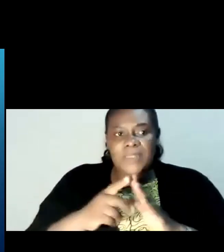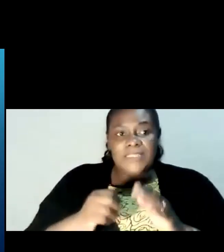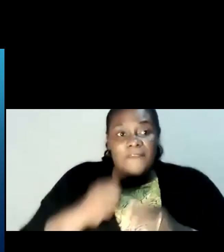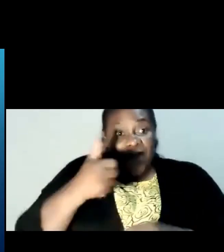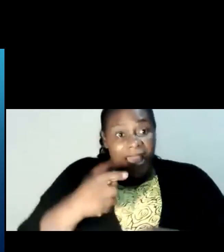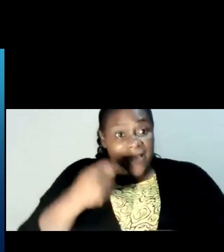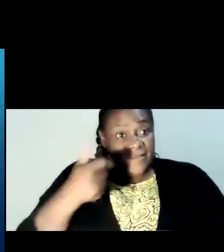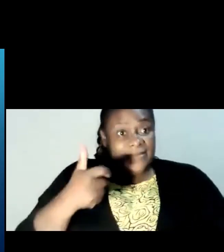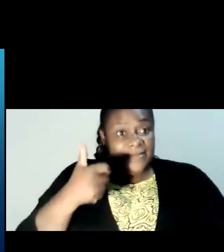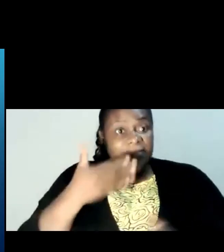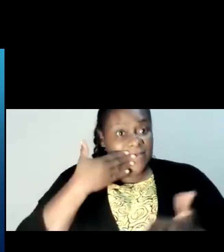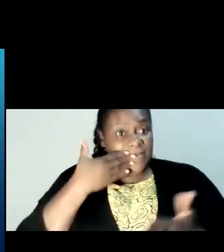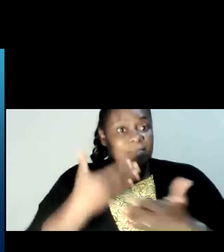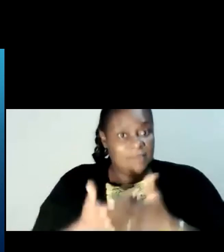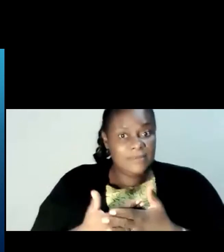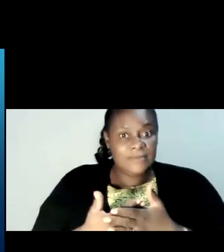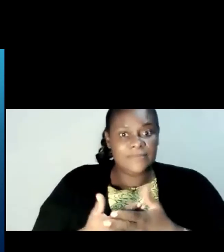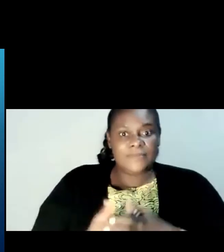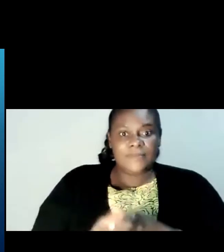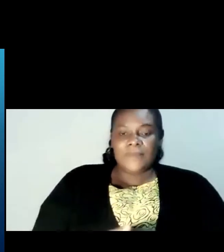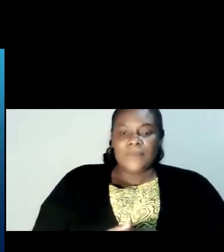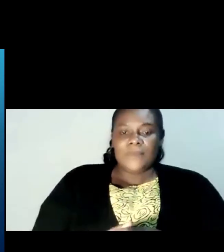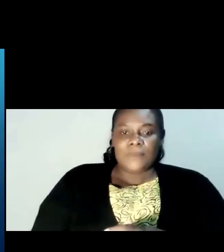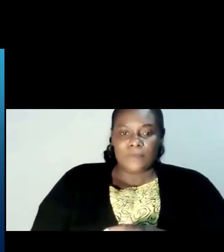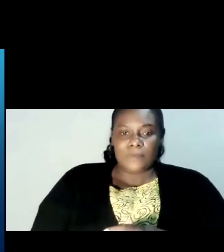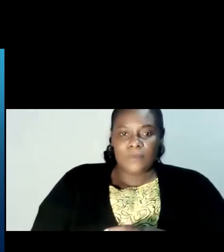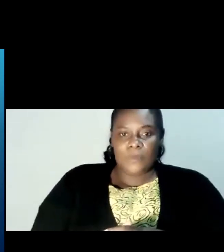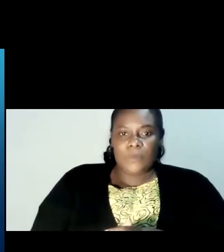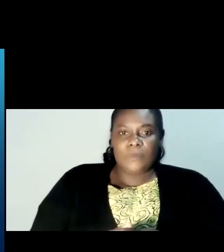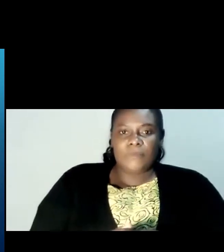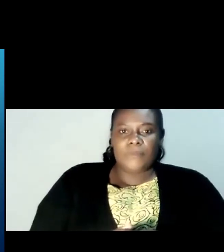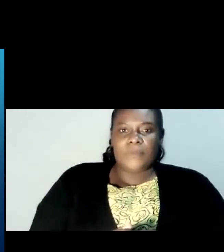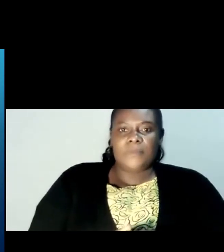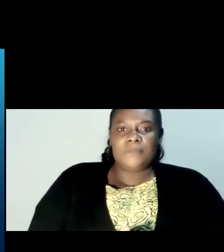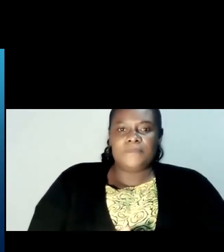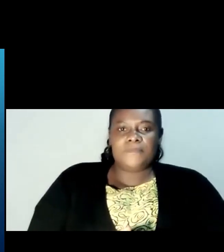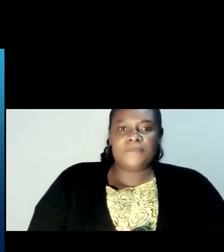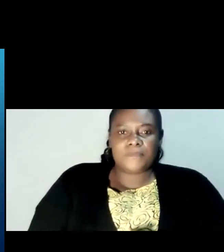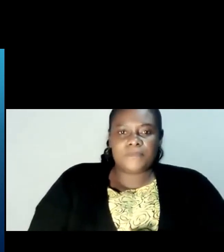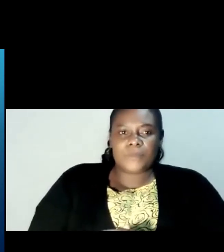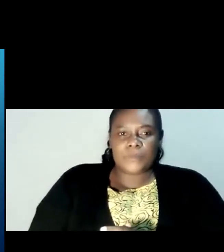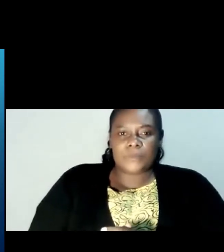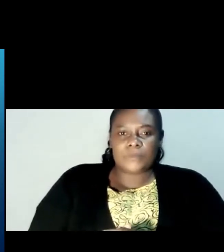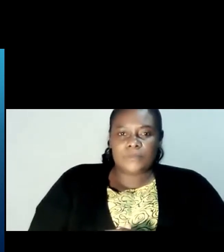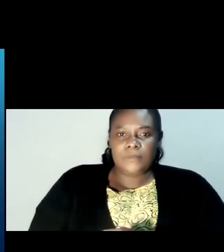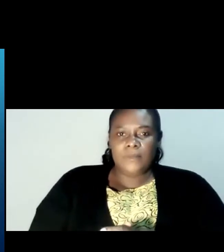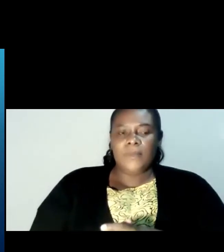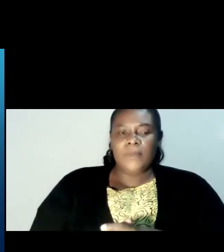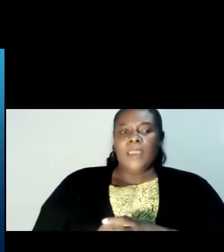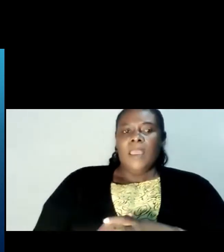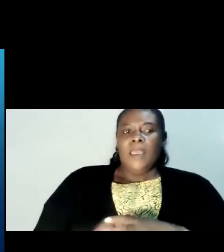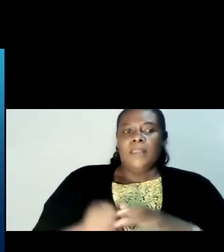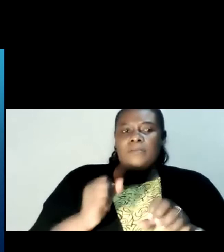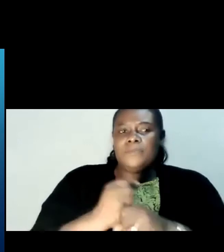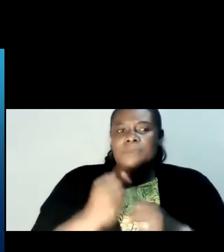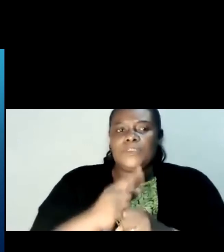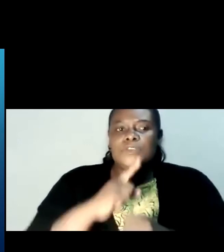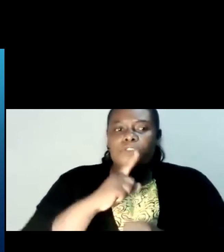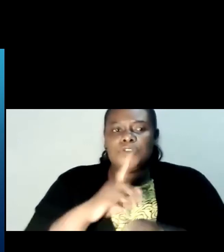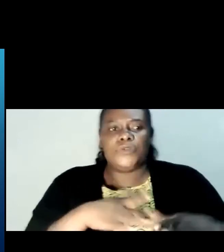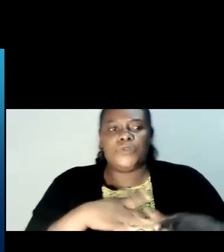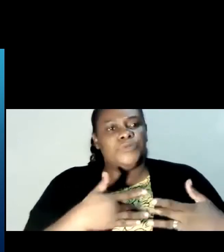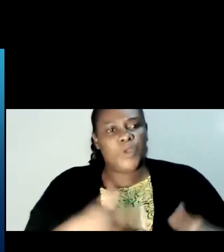5 days a week can give you the same results in terms of your heart and your heart health,